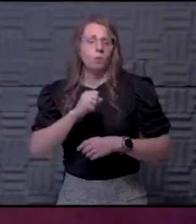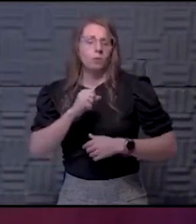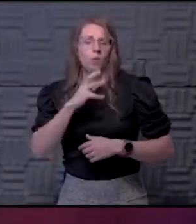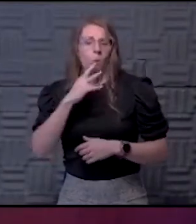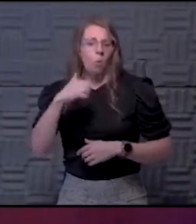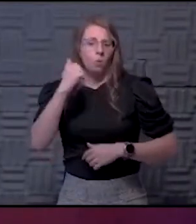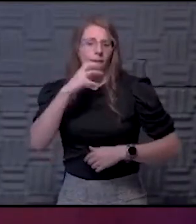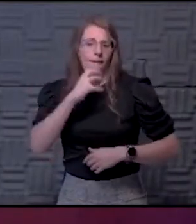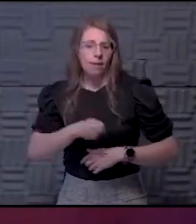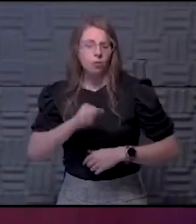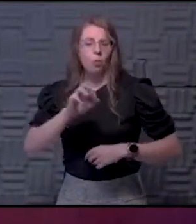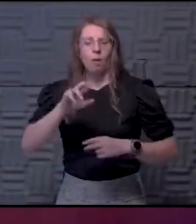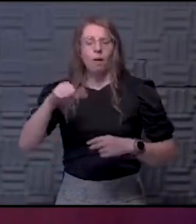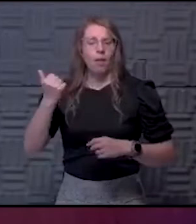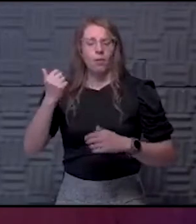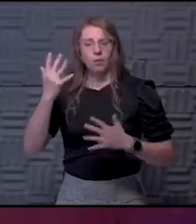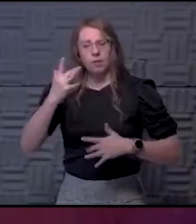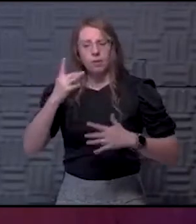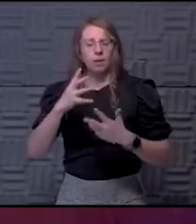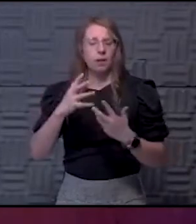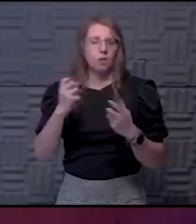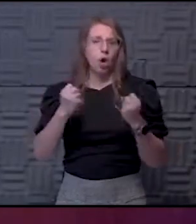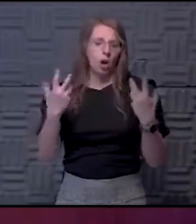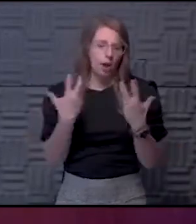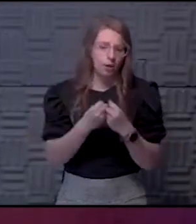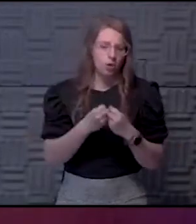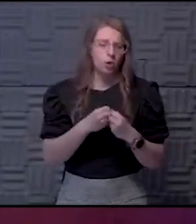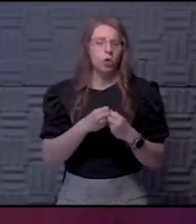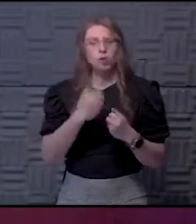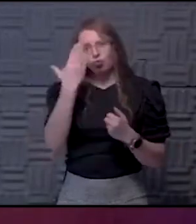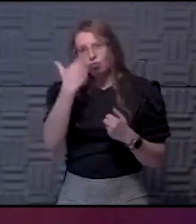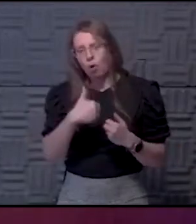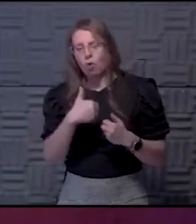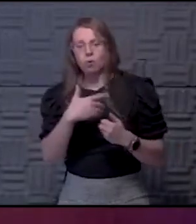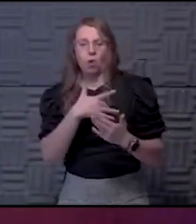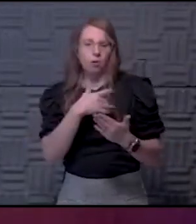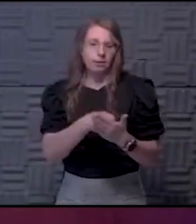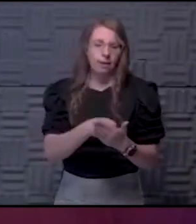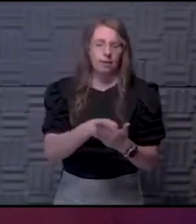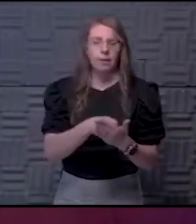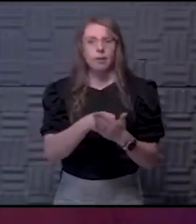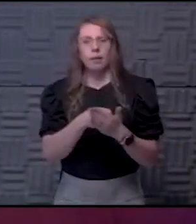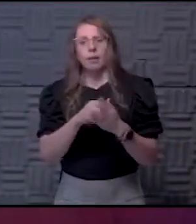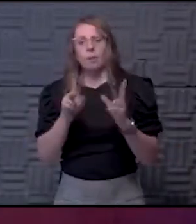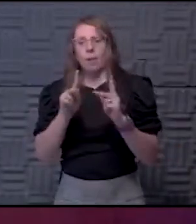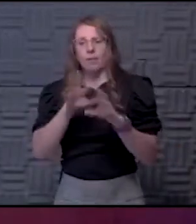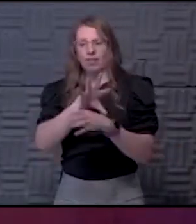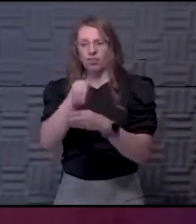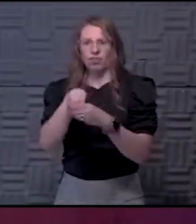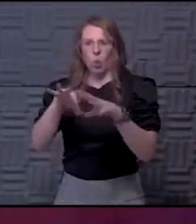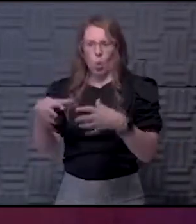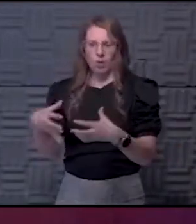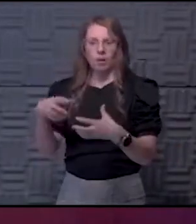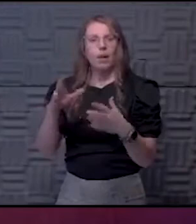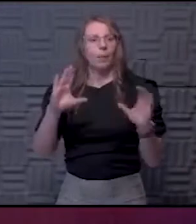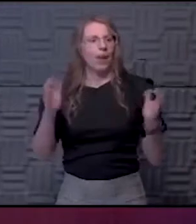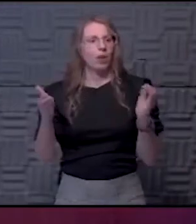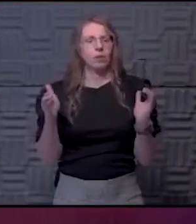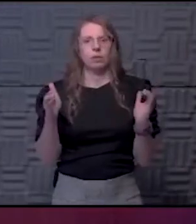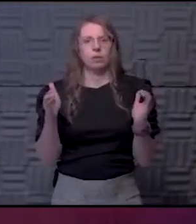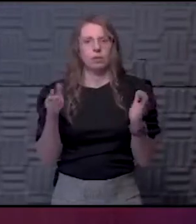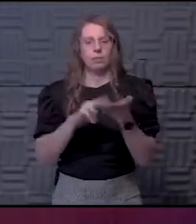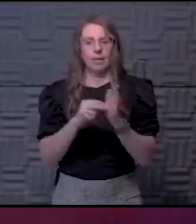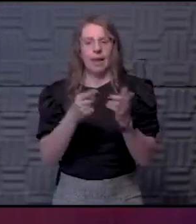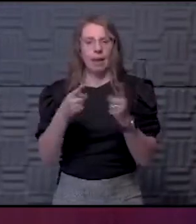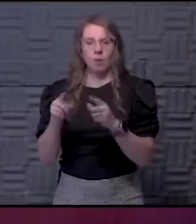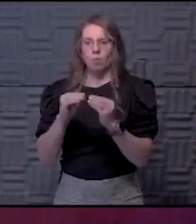who had car accidents or strokes or heart attacks in each of the populations that were included. And the comparison here is, does that